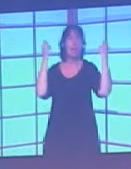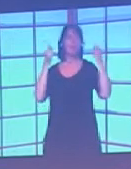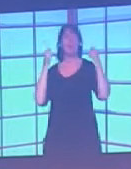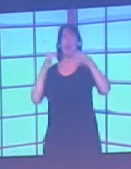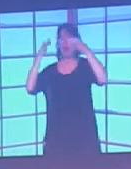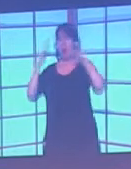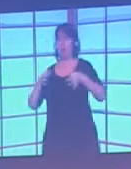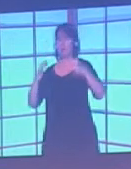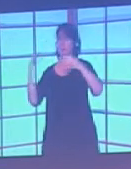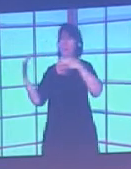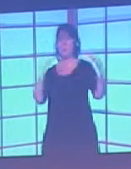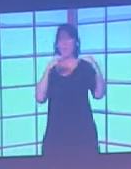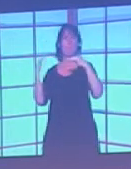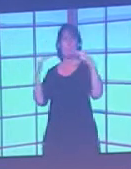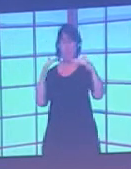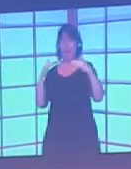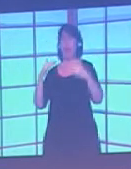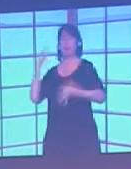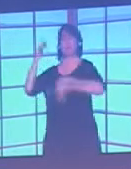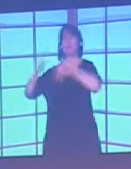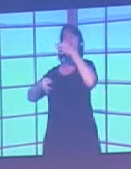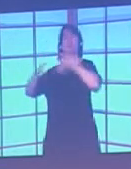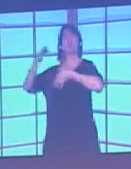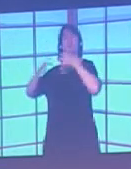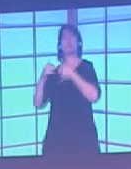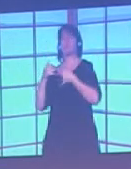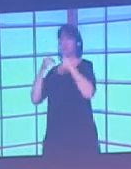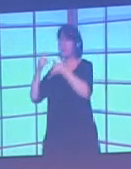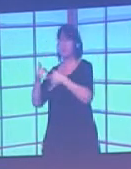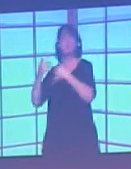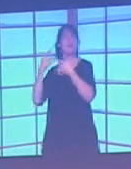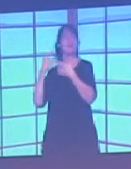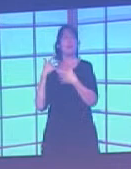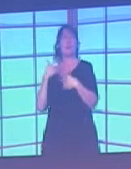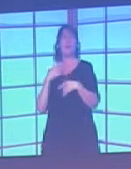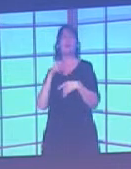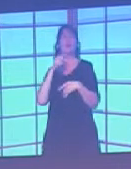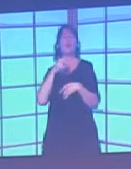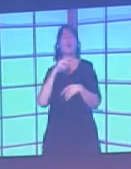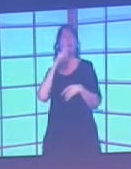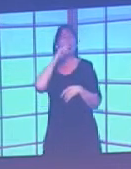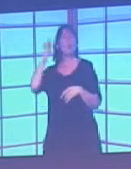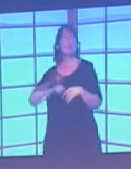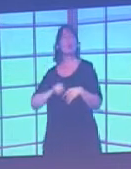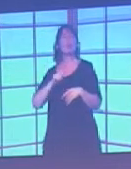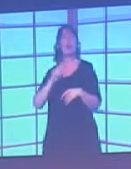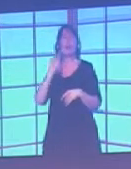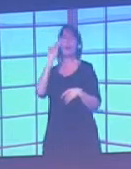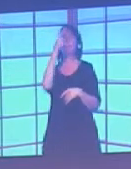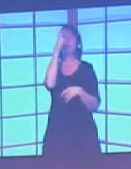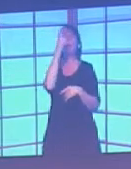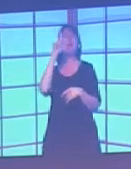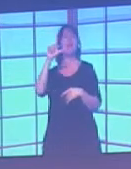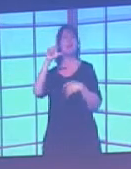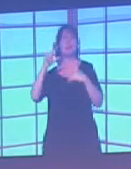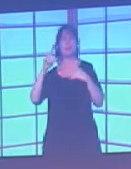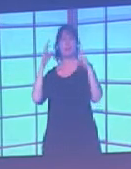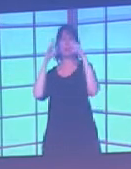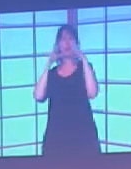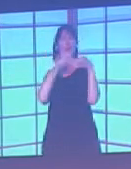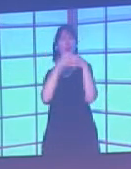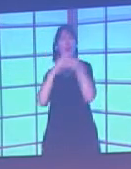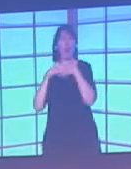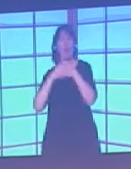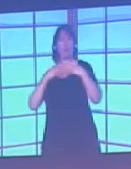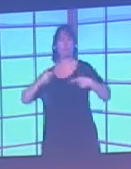match ceremonies during the week of action across all of the Ukraine Premier League clubs, and that was televised on national television as part